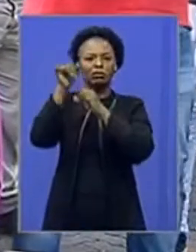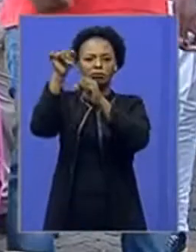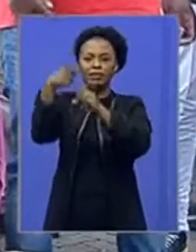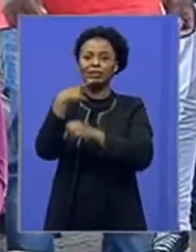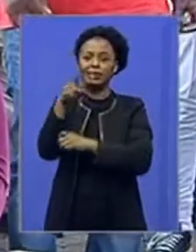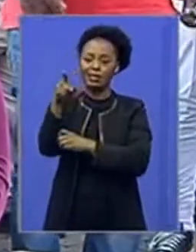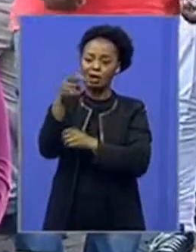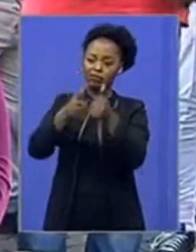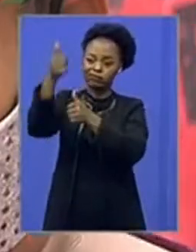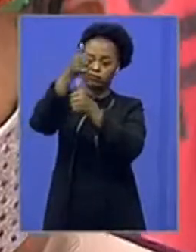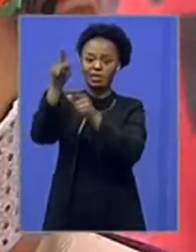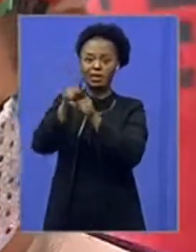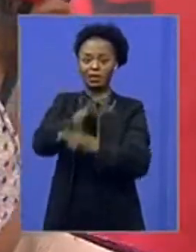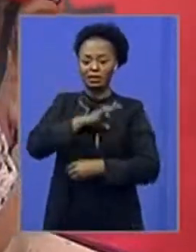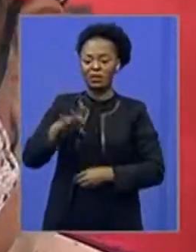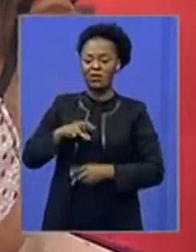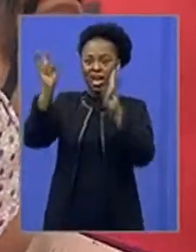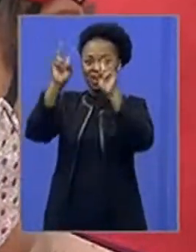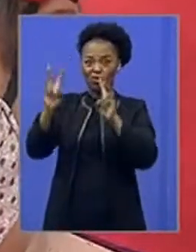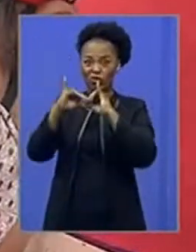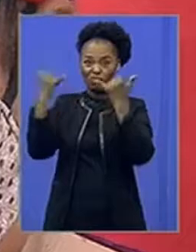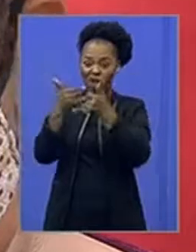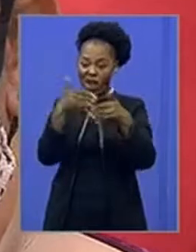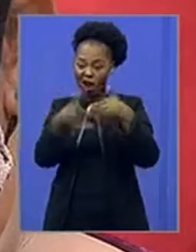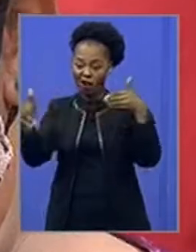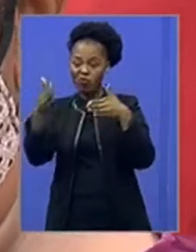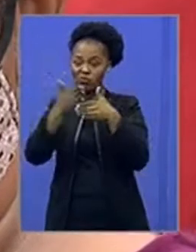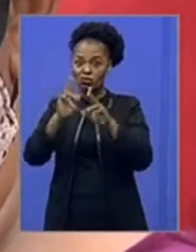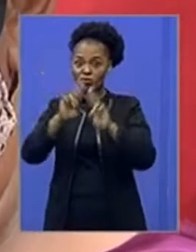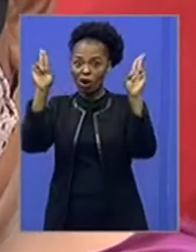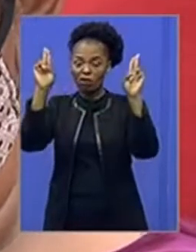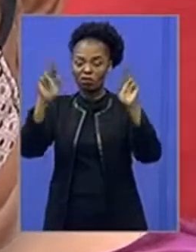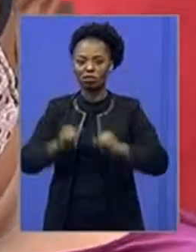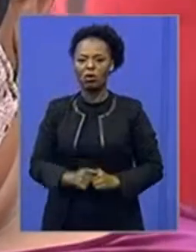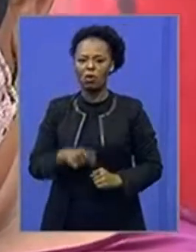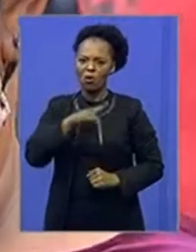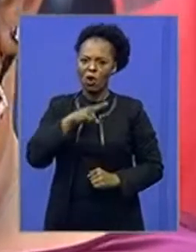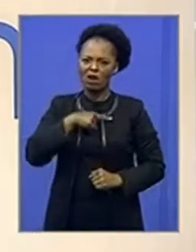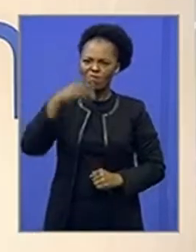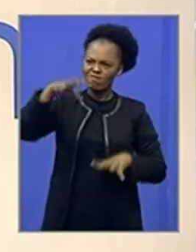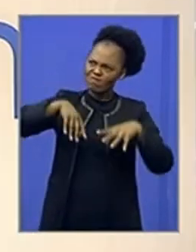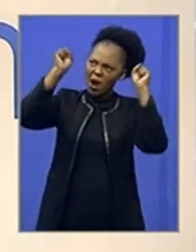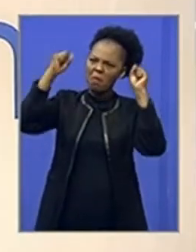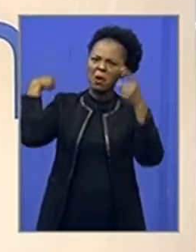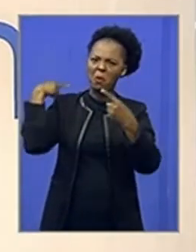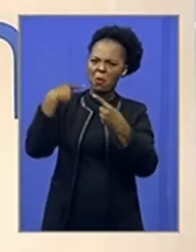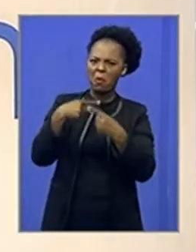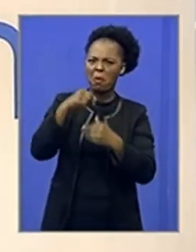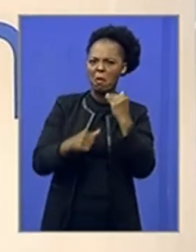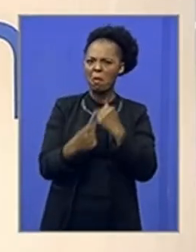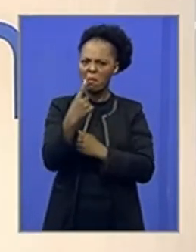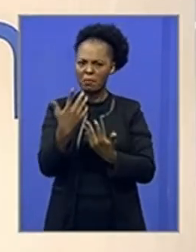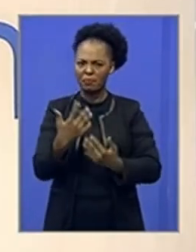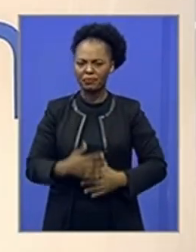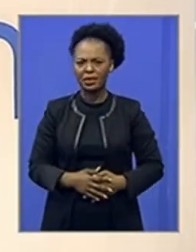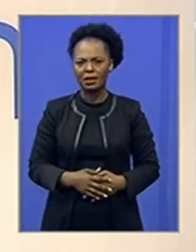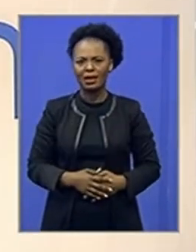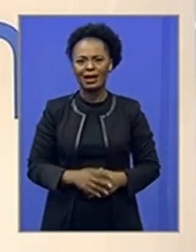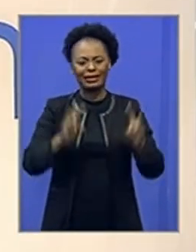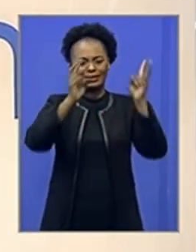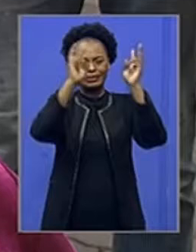tšwe le bona ba mo leswiswing. Sphelisano Hamba ke yo mongwe wa bona. In Diepsloot, we had a problem of